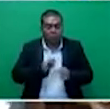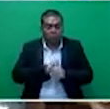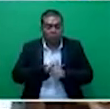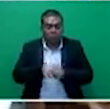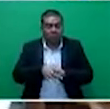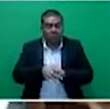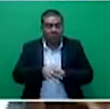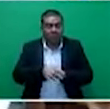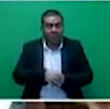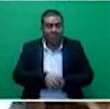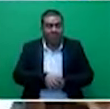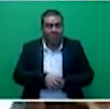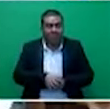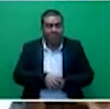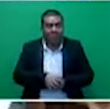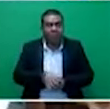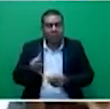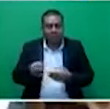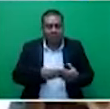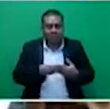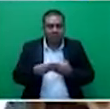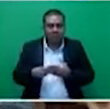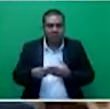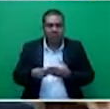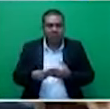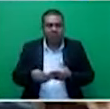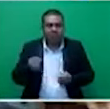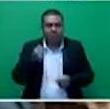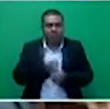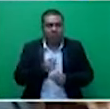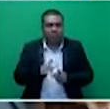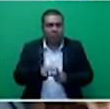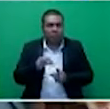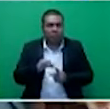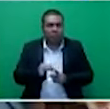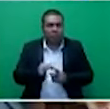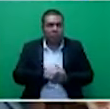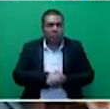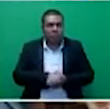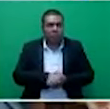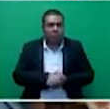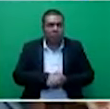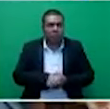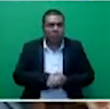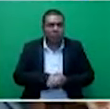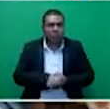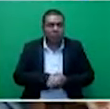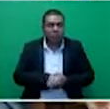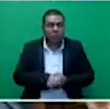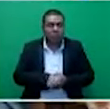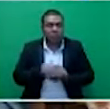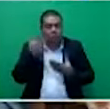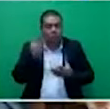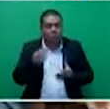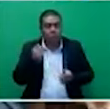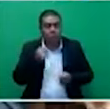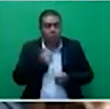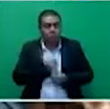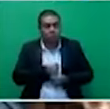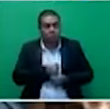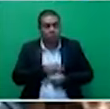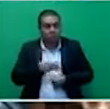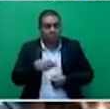large contraction in GDP has led to the debt to GDP ratio increasing over 80%. Mr. Speaker, Sir, Honourable Kurindrani says that we have